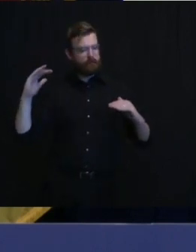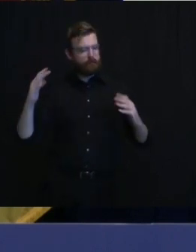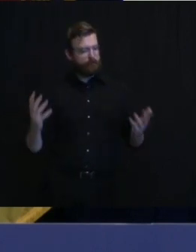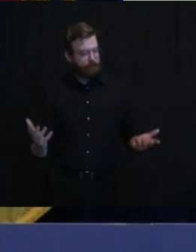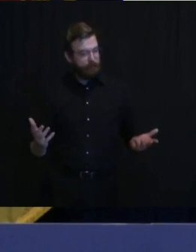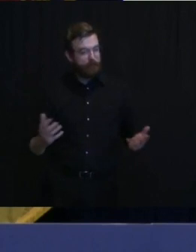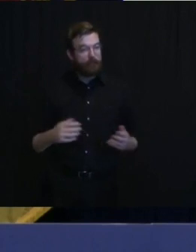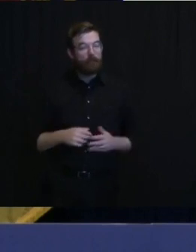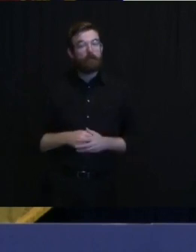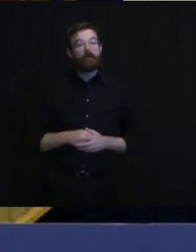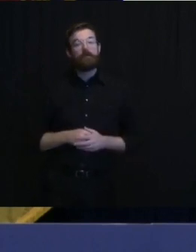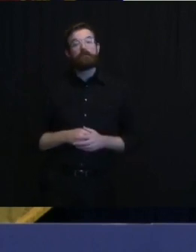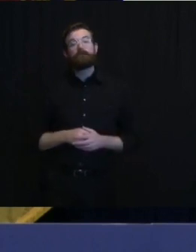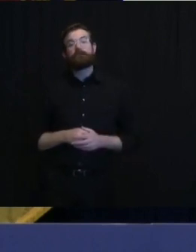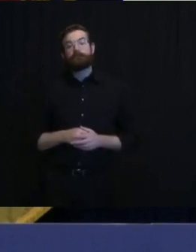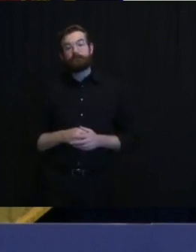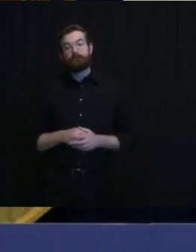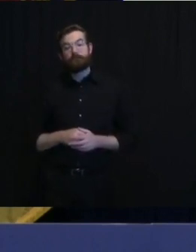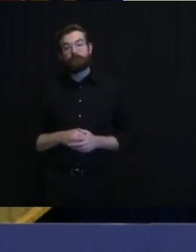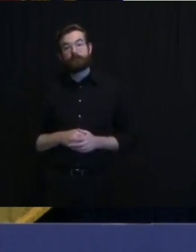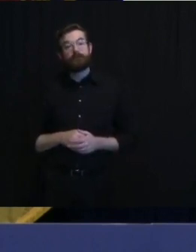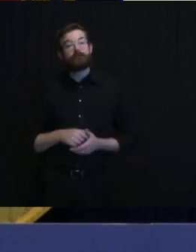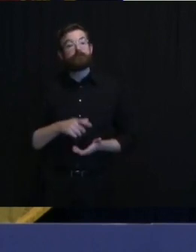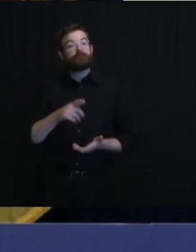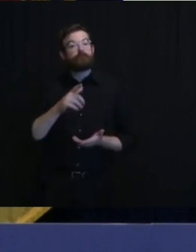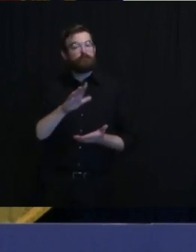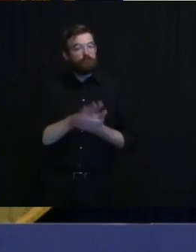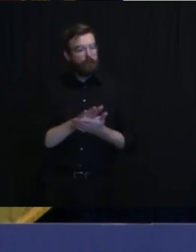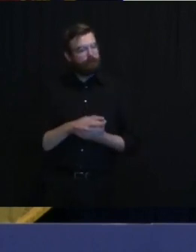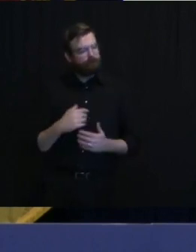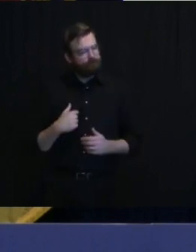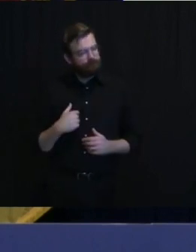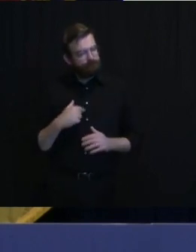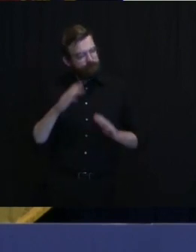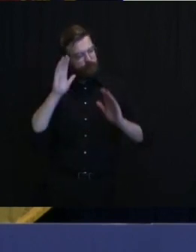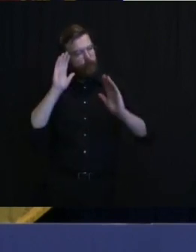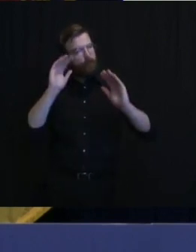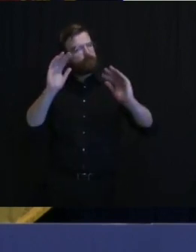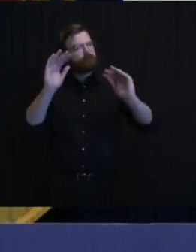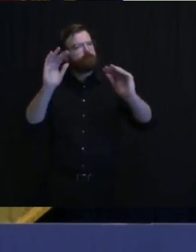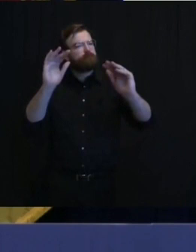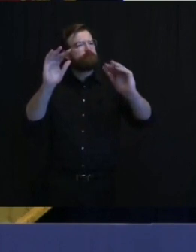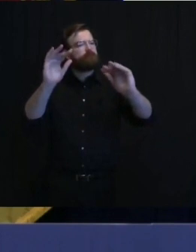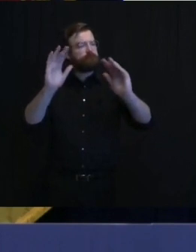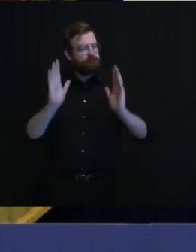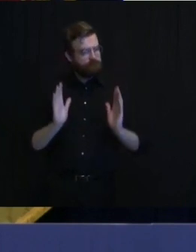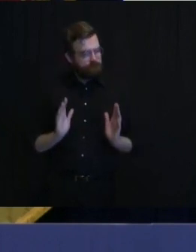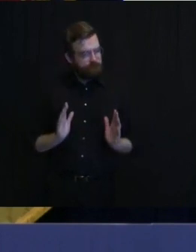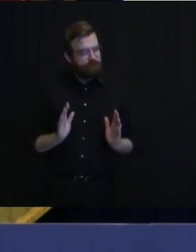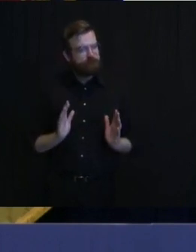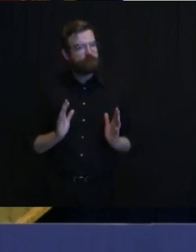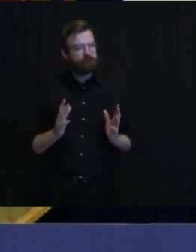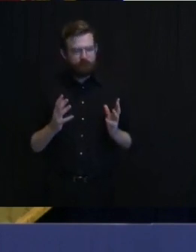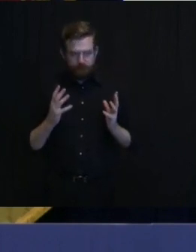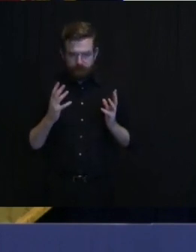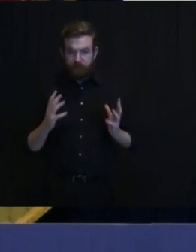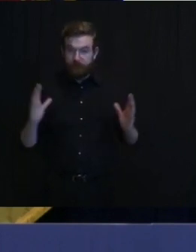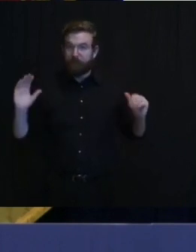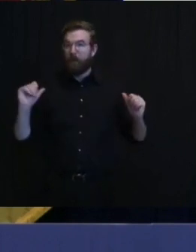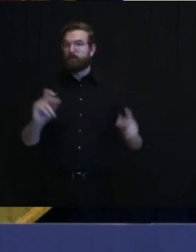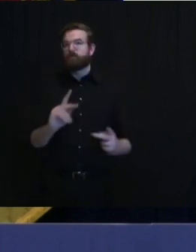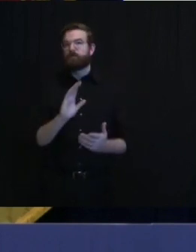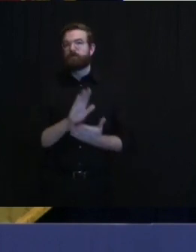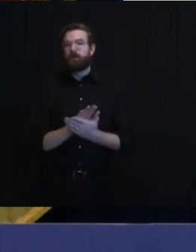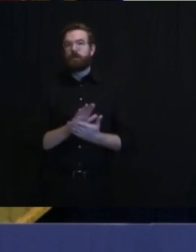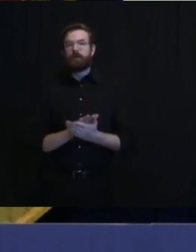of the districts, have to feel comfortable when it's go time. The bias, the strong bias, hope, expectation, the